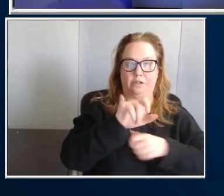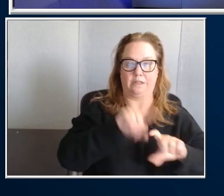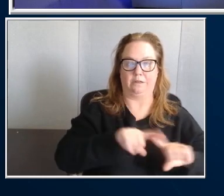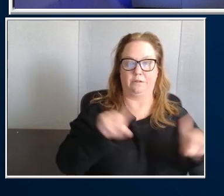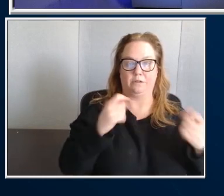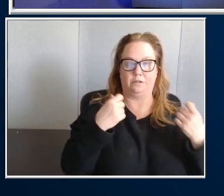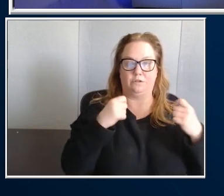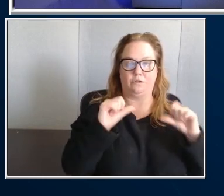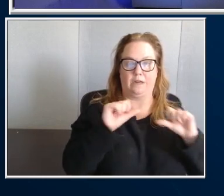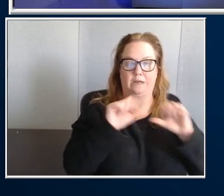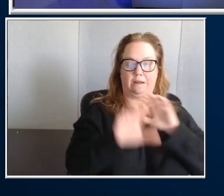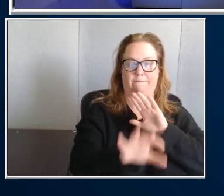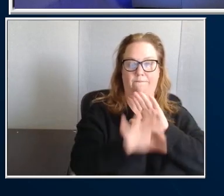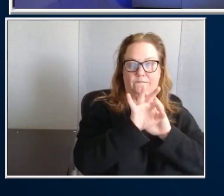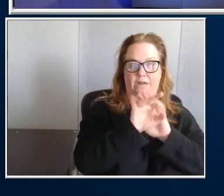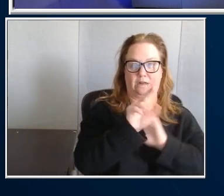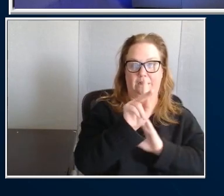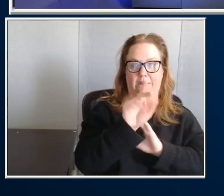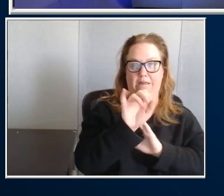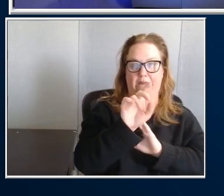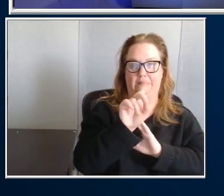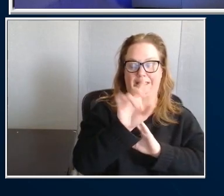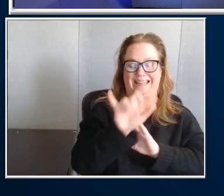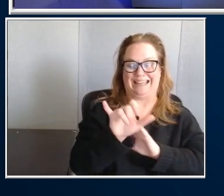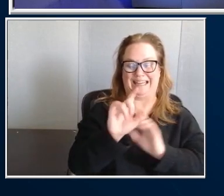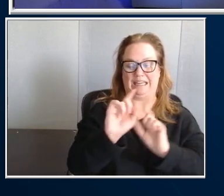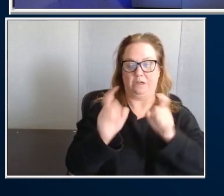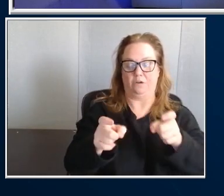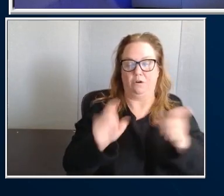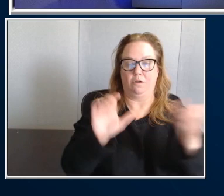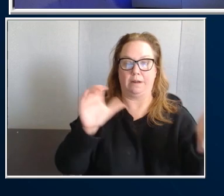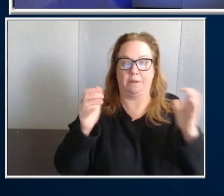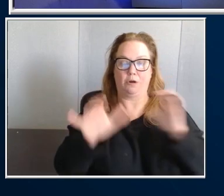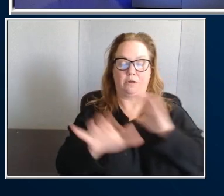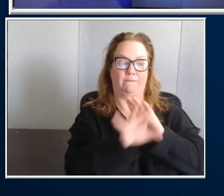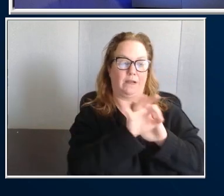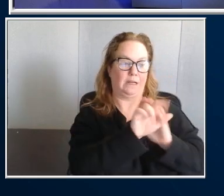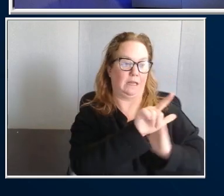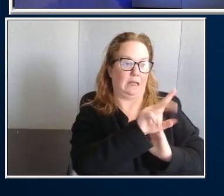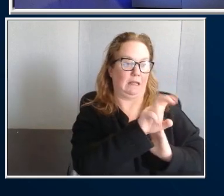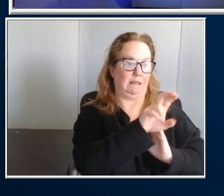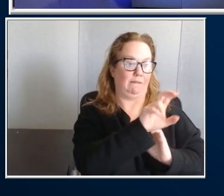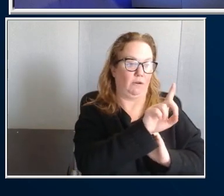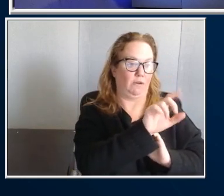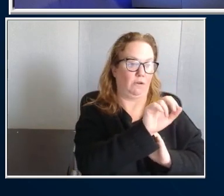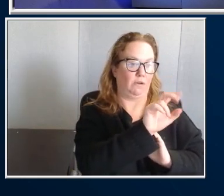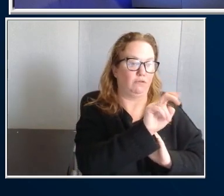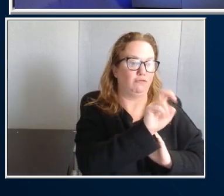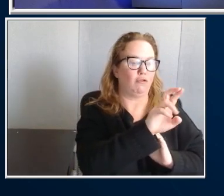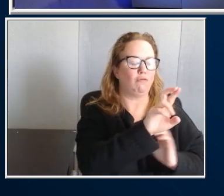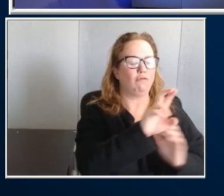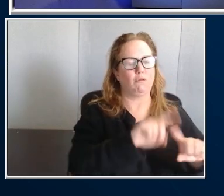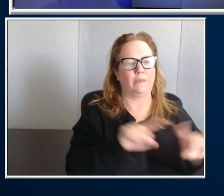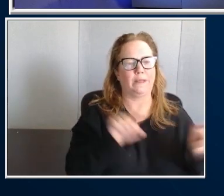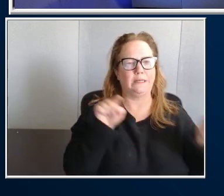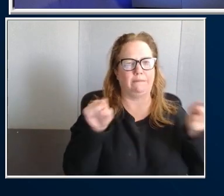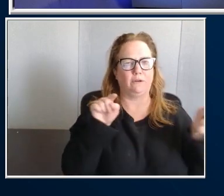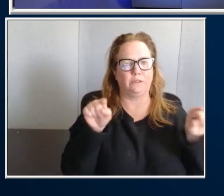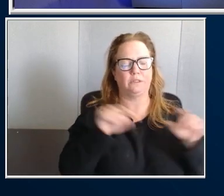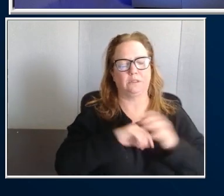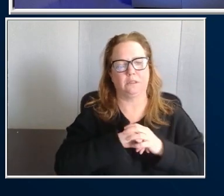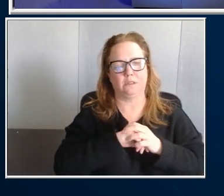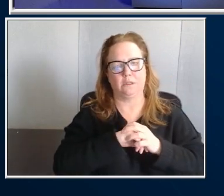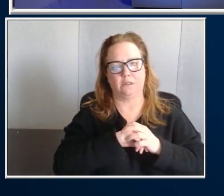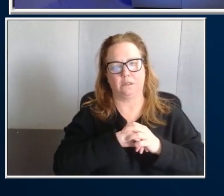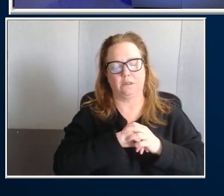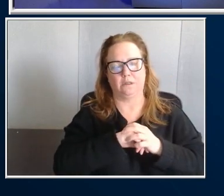to find that kidney donor versus trying to find a liver donor. What are the differences in that search? What are